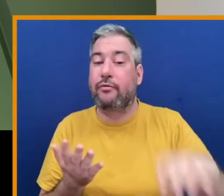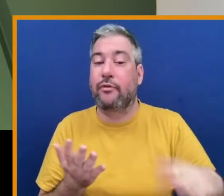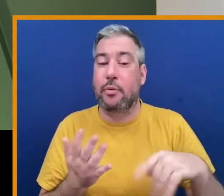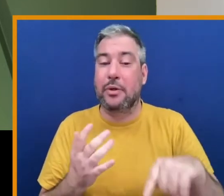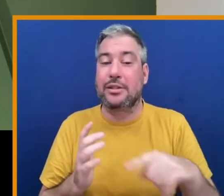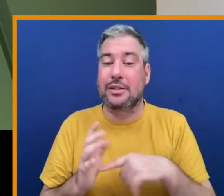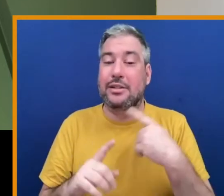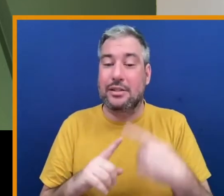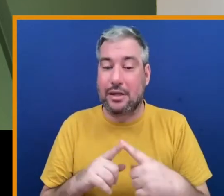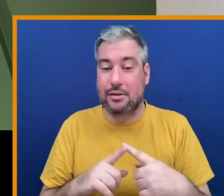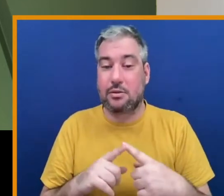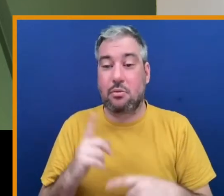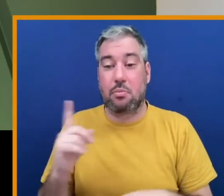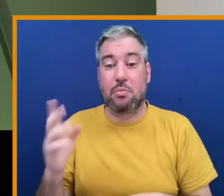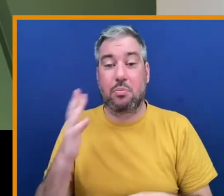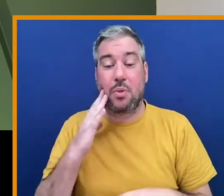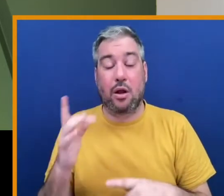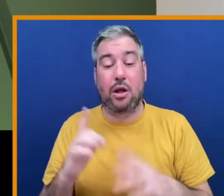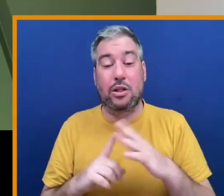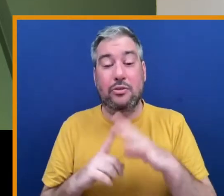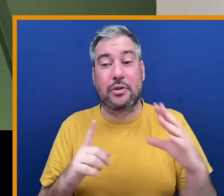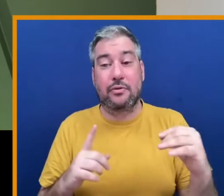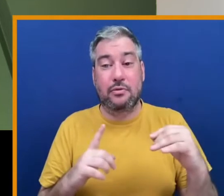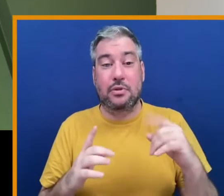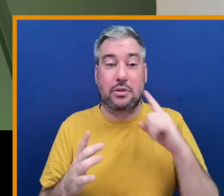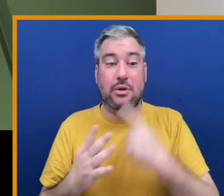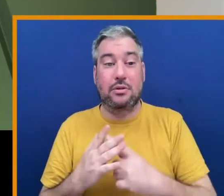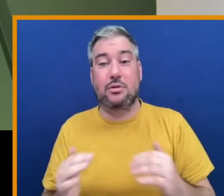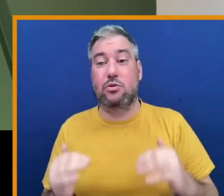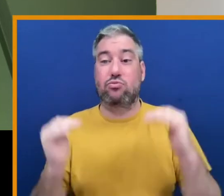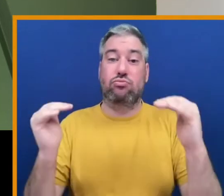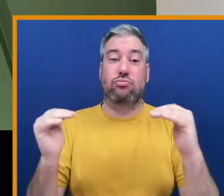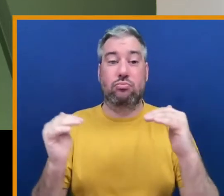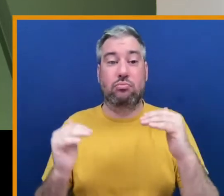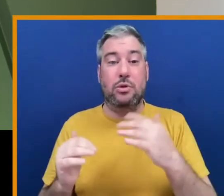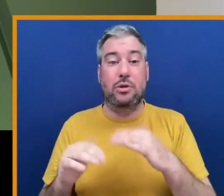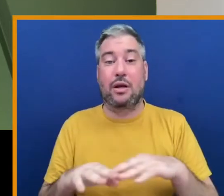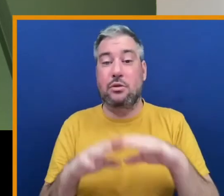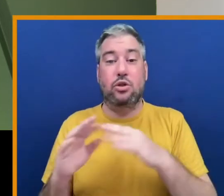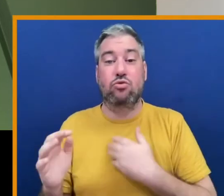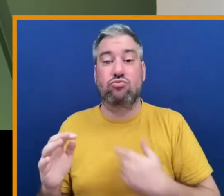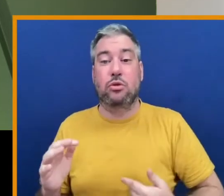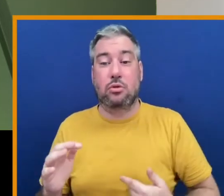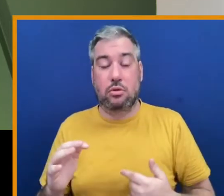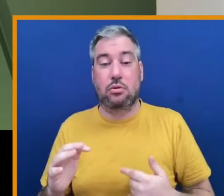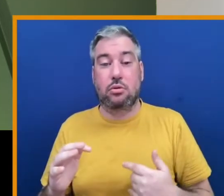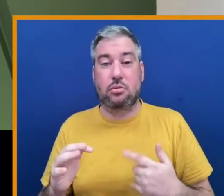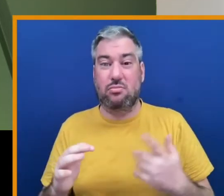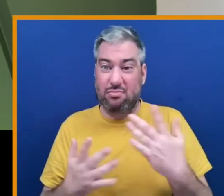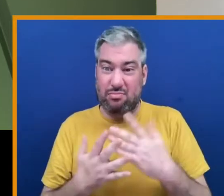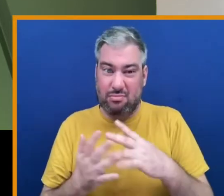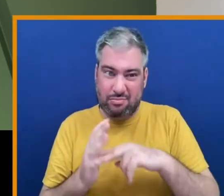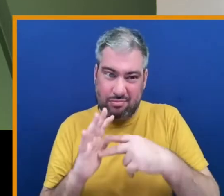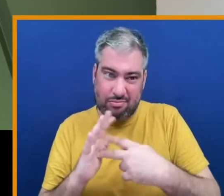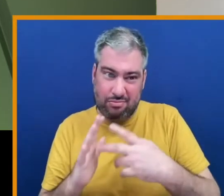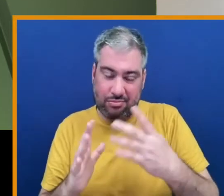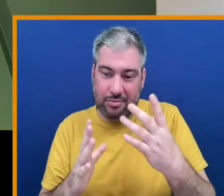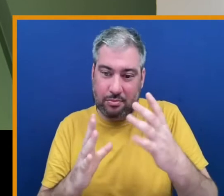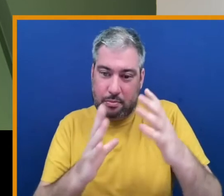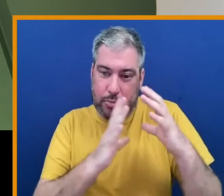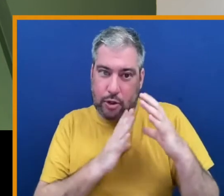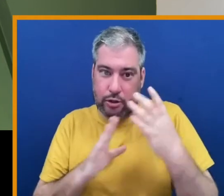by design choosing to increase the tax burden on one section of society, working people and their employers. The